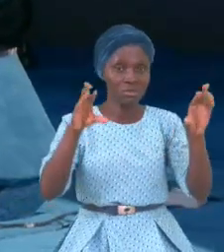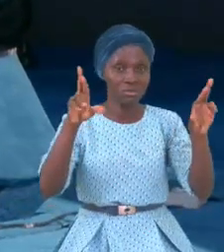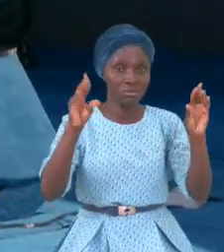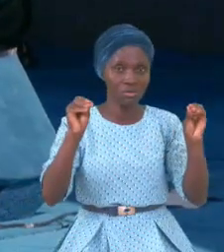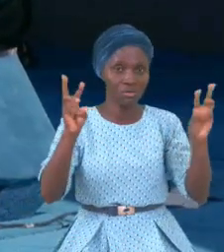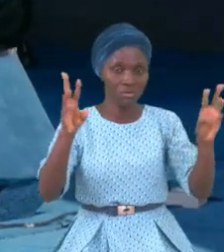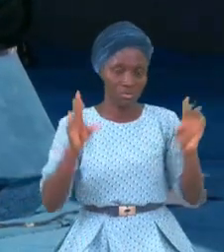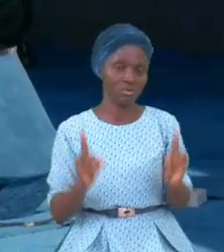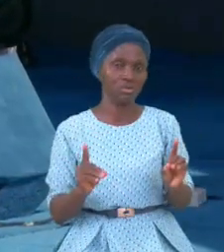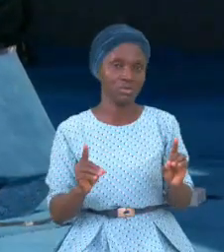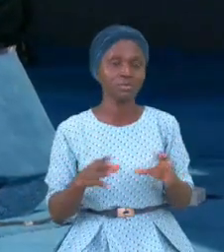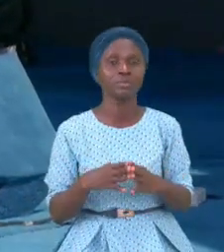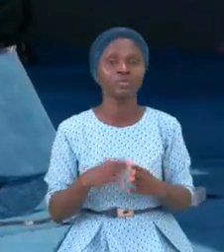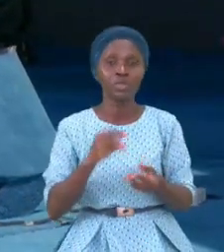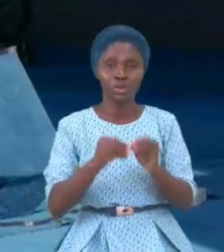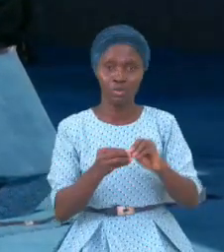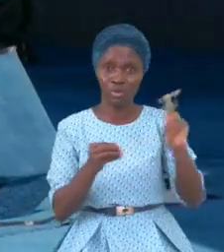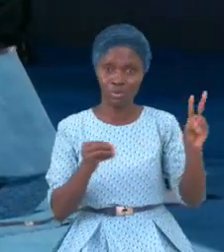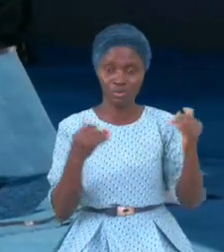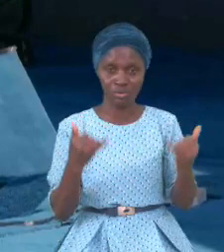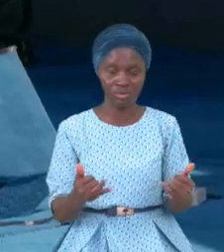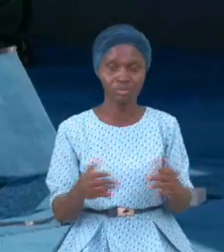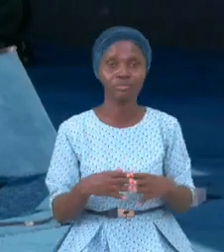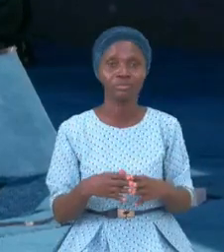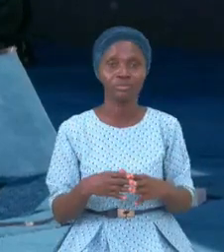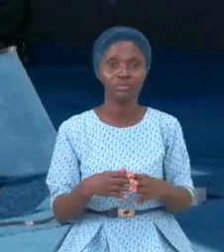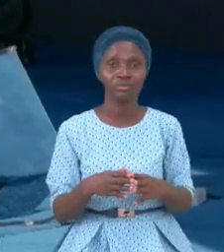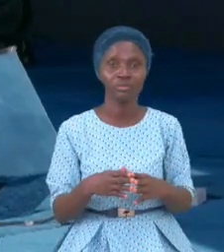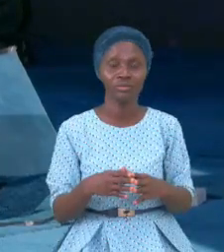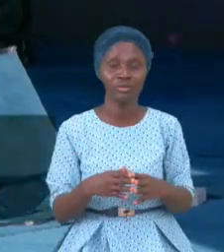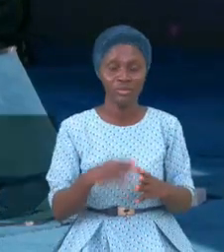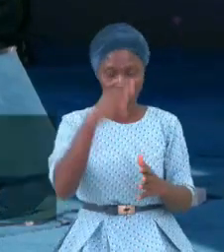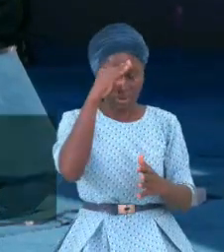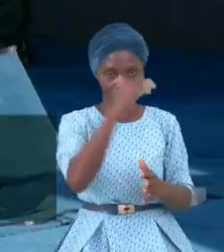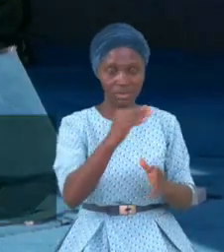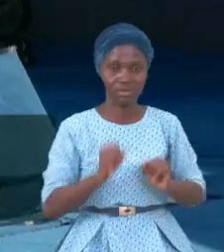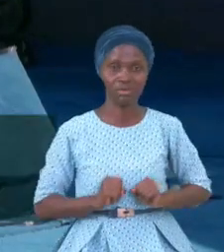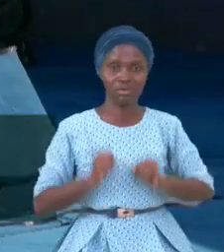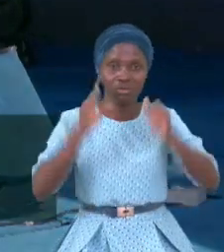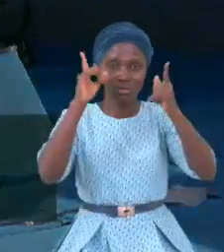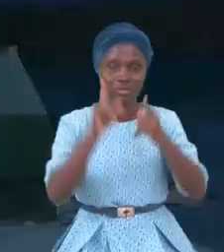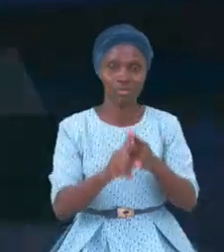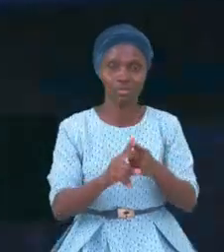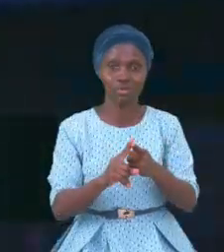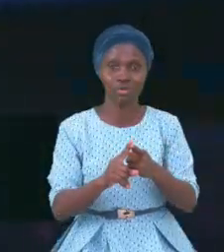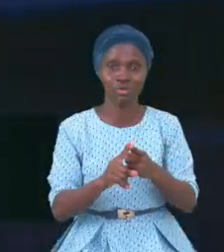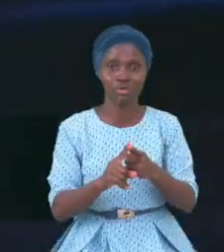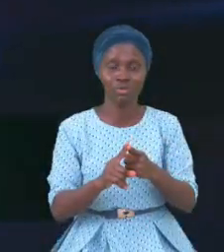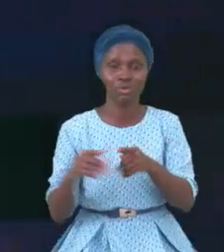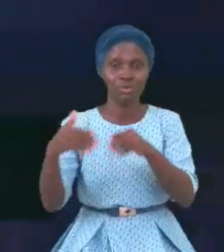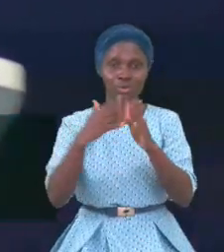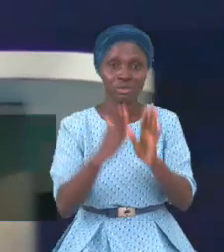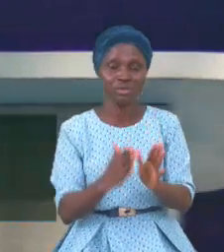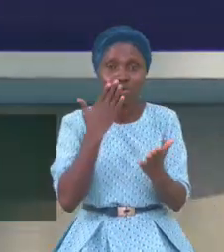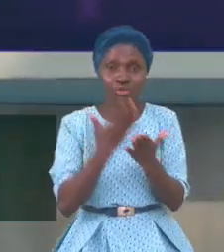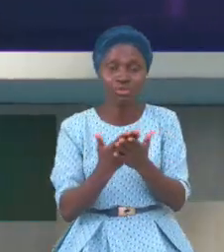here. Number two is commitment to mentorship without food. Commitment to mentorship without food.